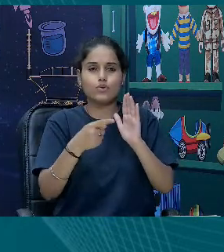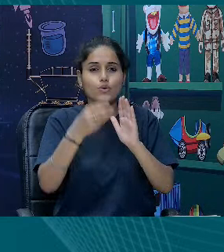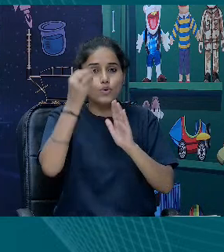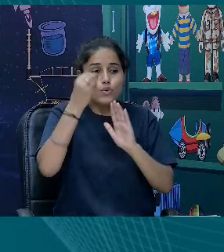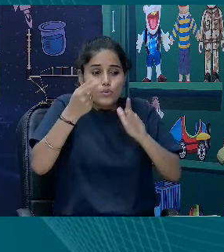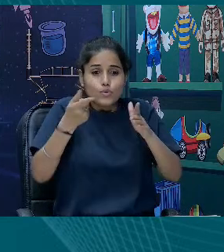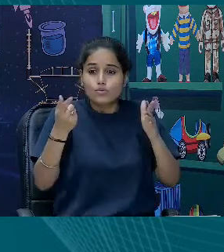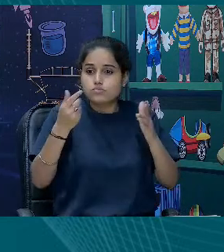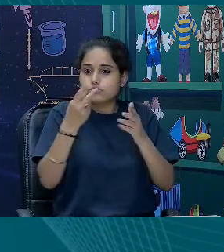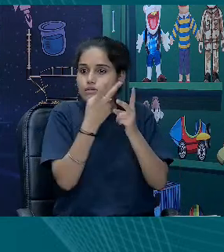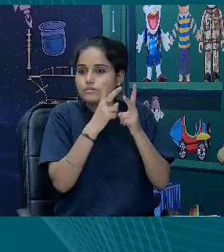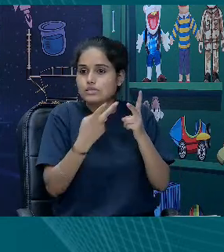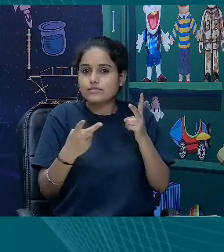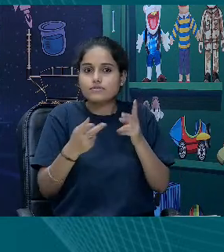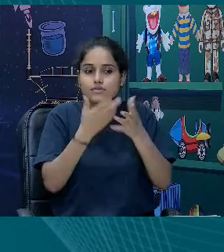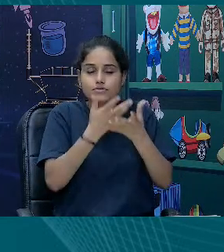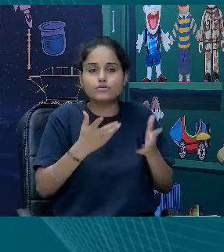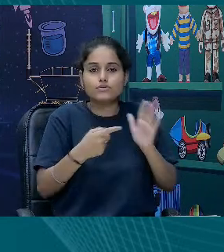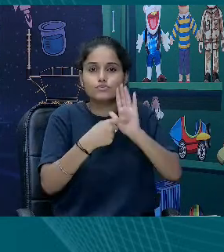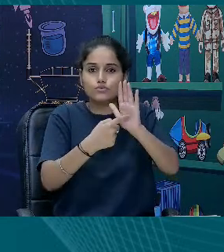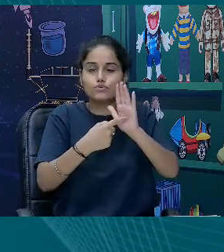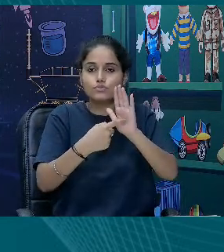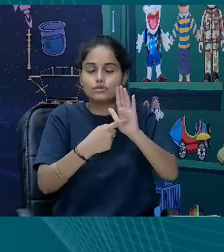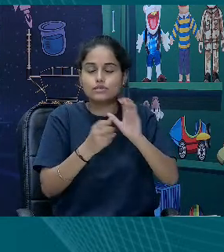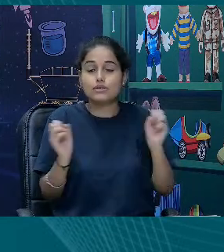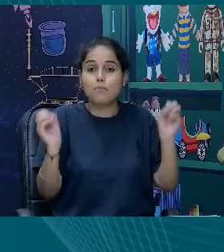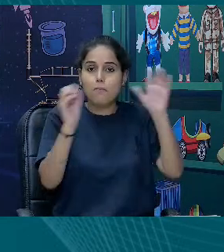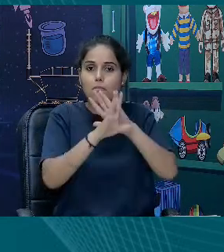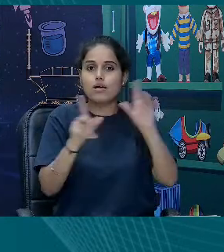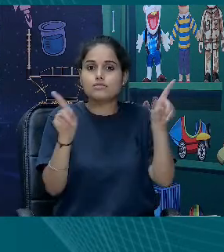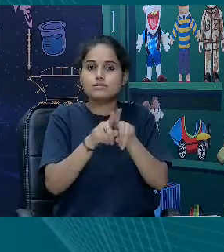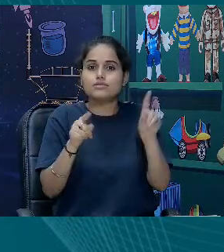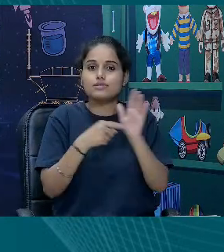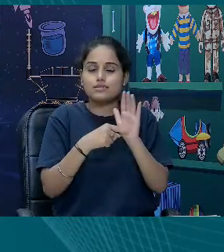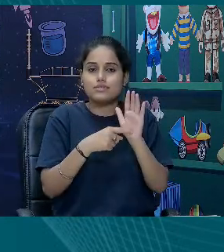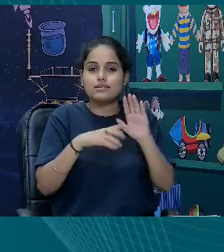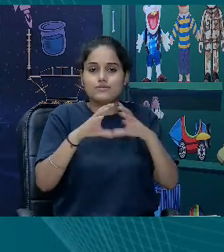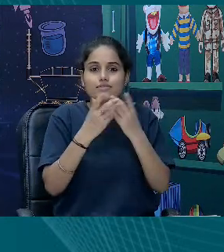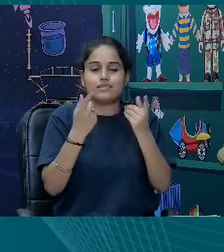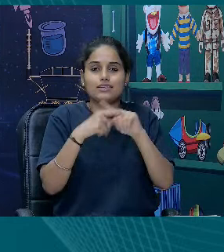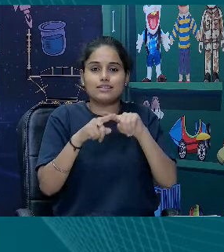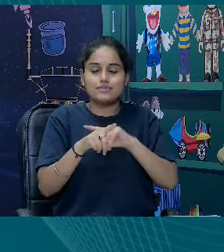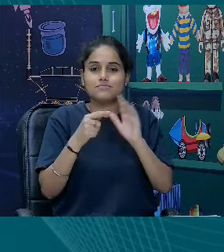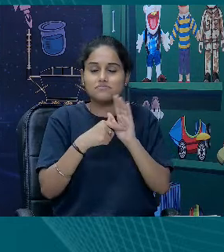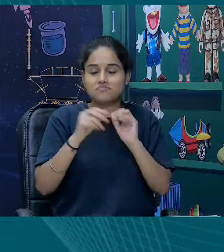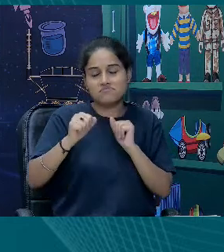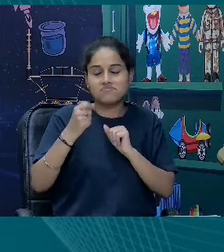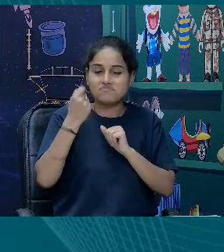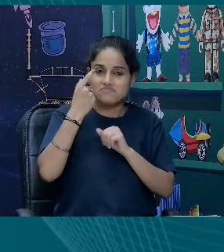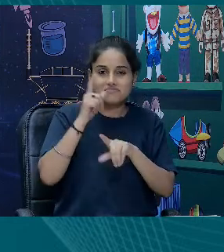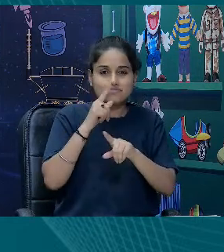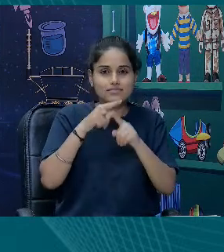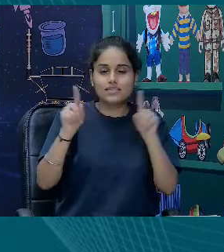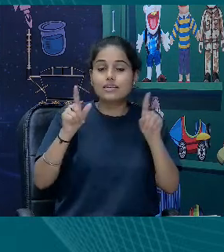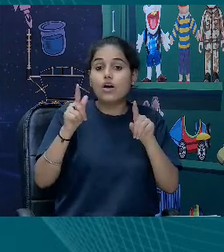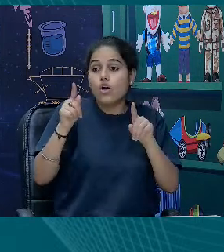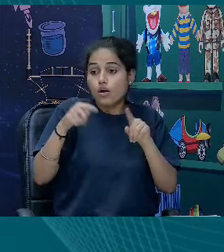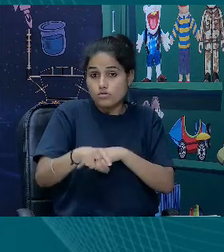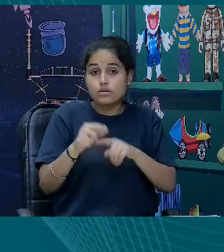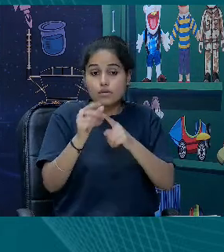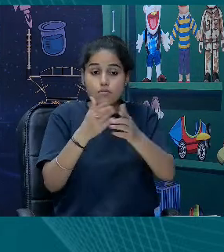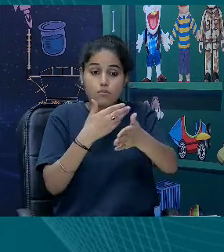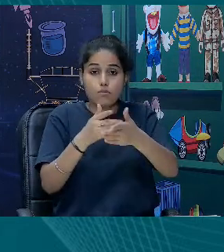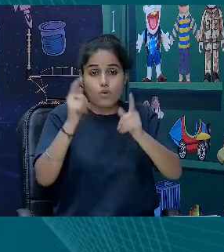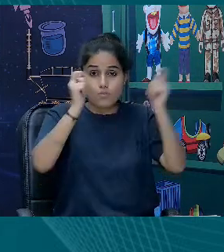in the classroom. Absolutely, we can create a magic in the classroom, and this reminds me of the fact that role play can also be